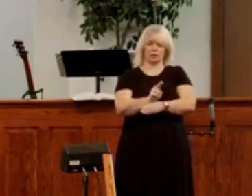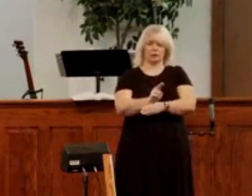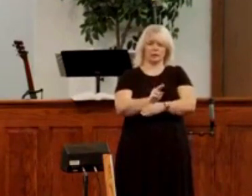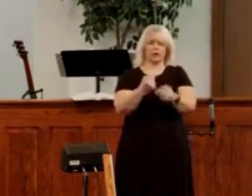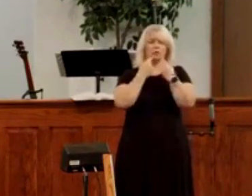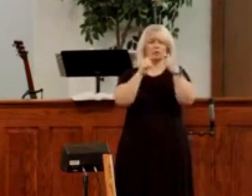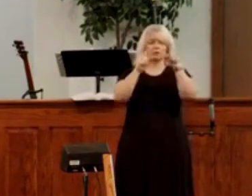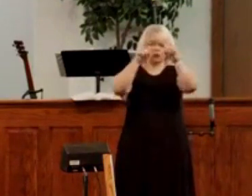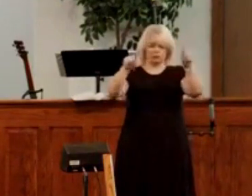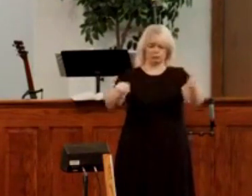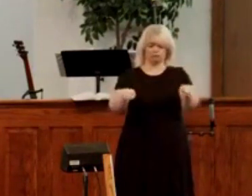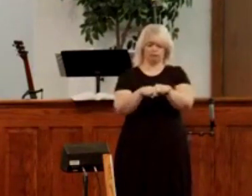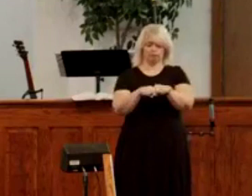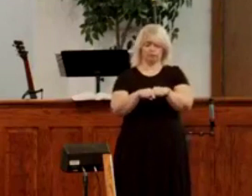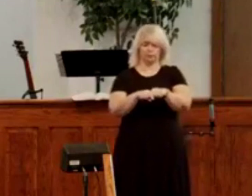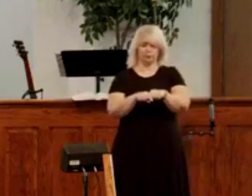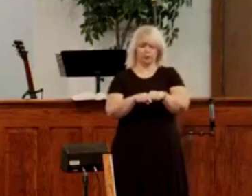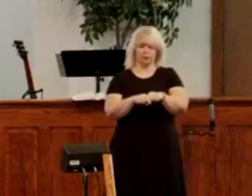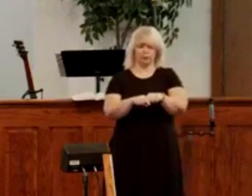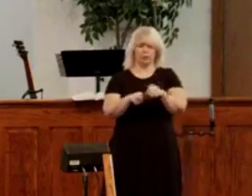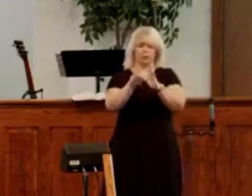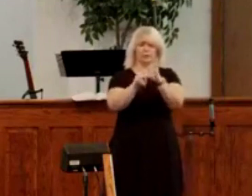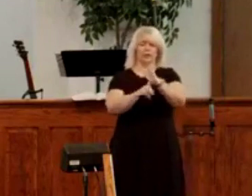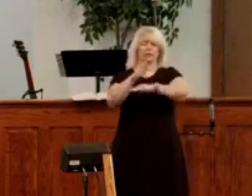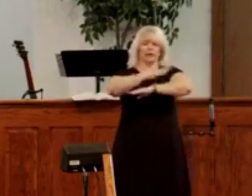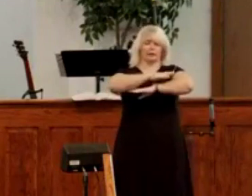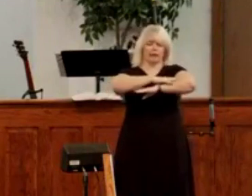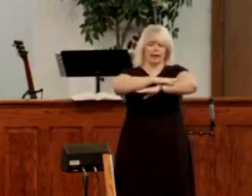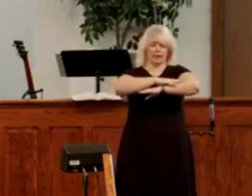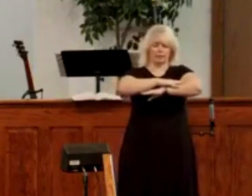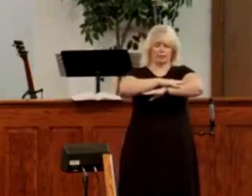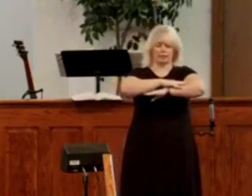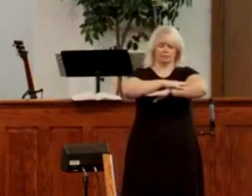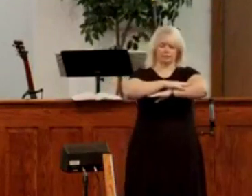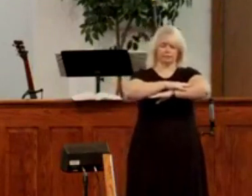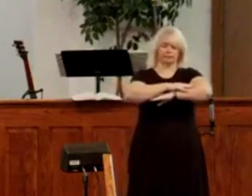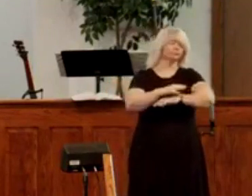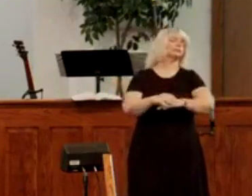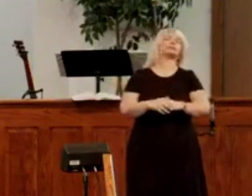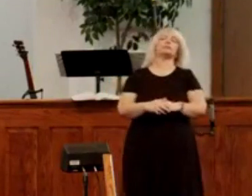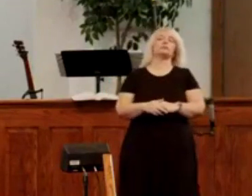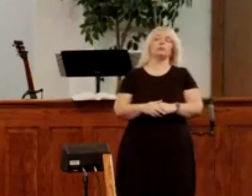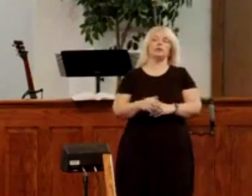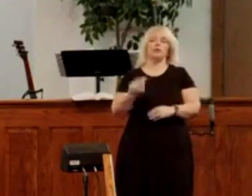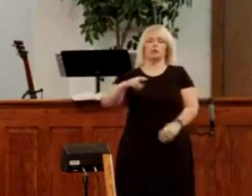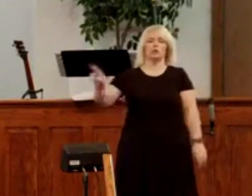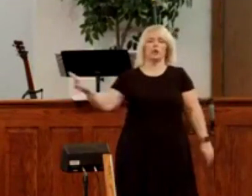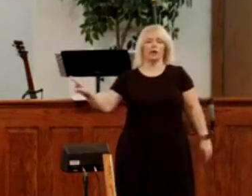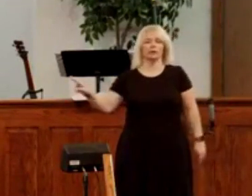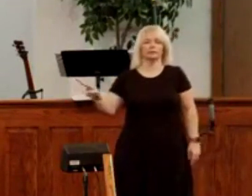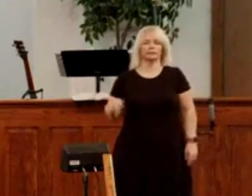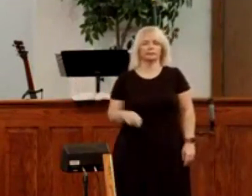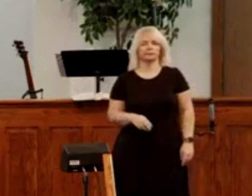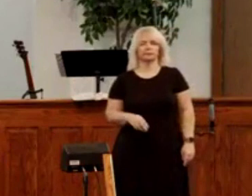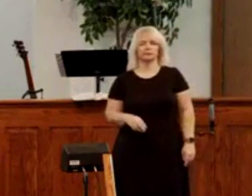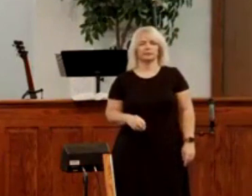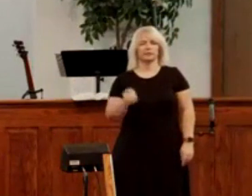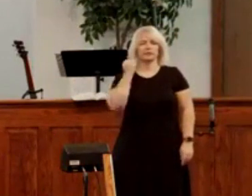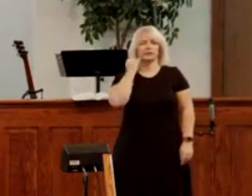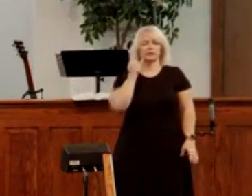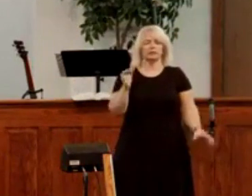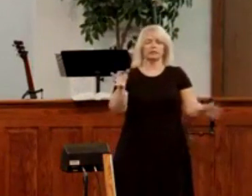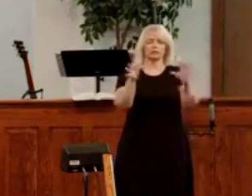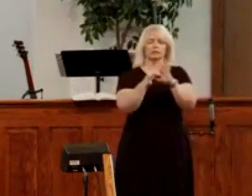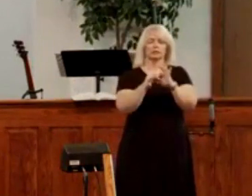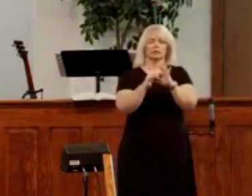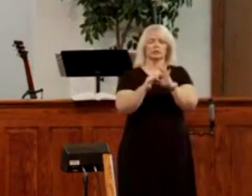There's some on the back table when you come in the door or on your way out, I guess. On on the right there. And then if you're joining us